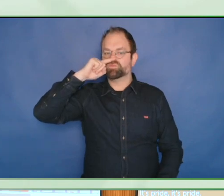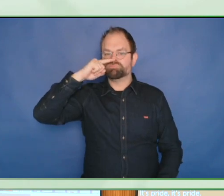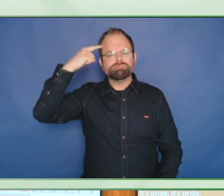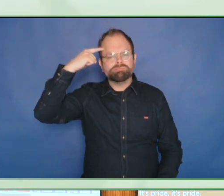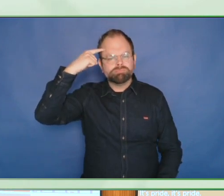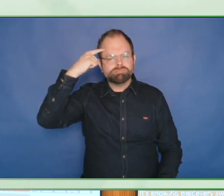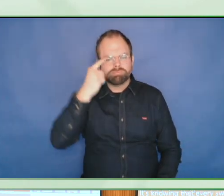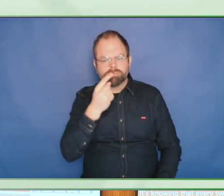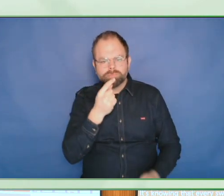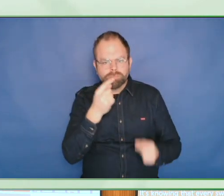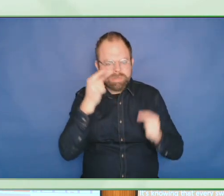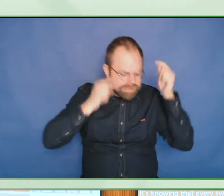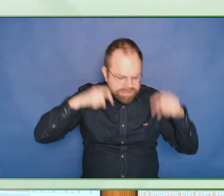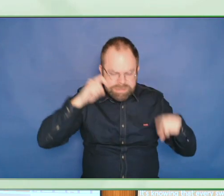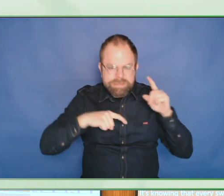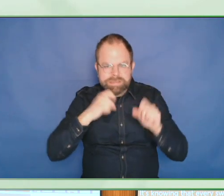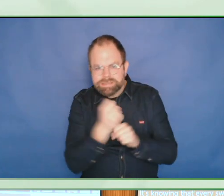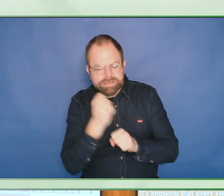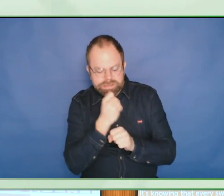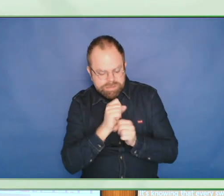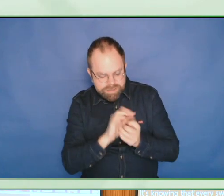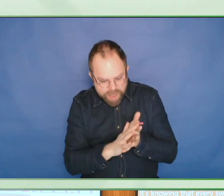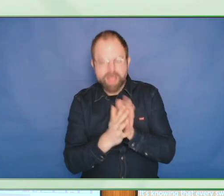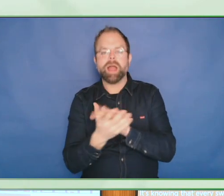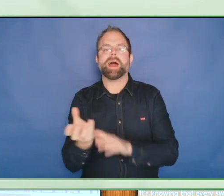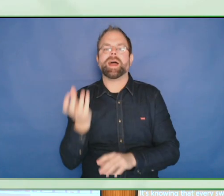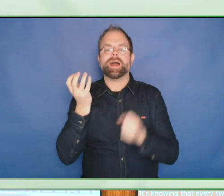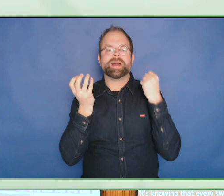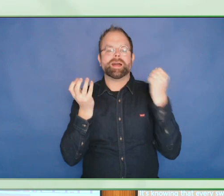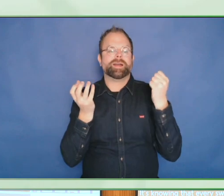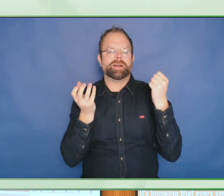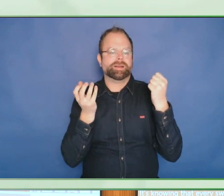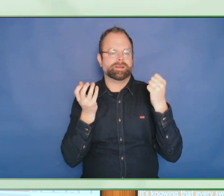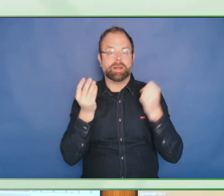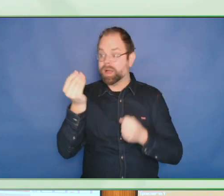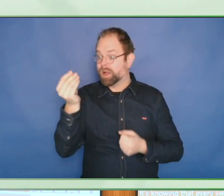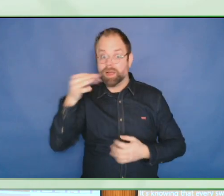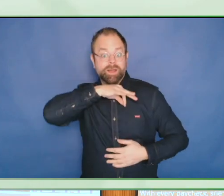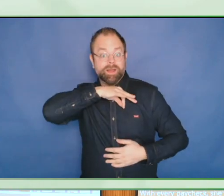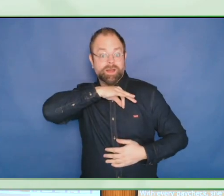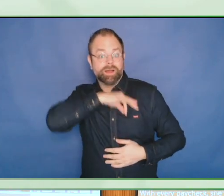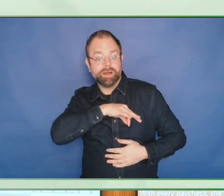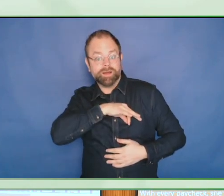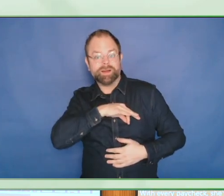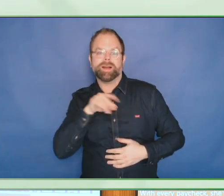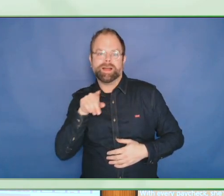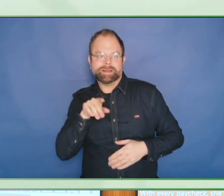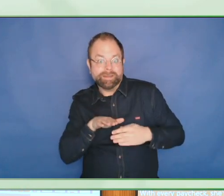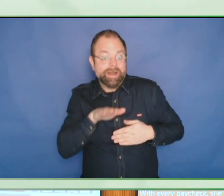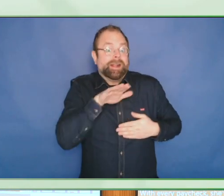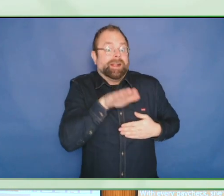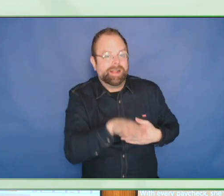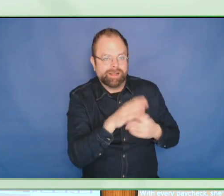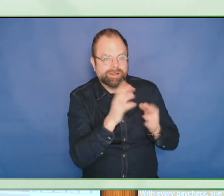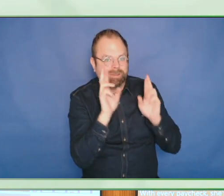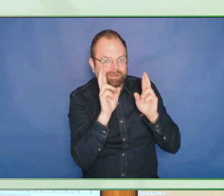With every paycheck, she's one step closer to her first home. And you can help build that future. Every loaf of the bread